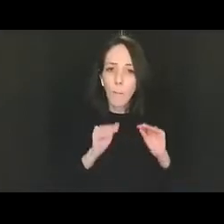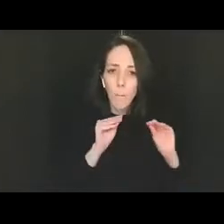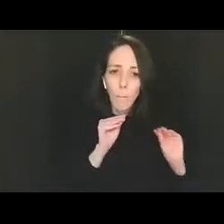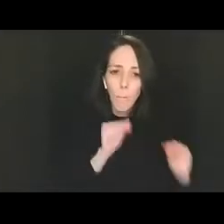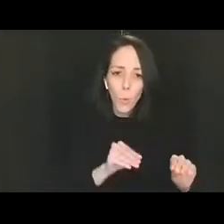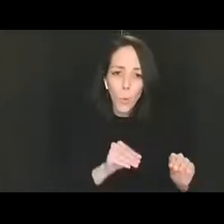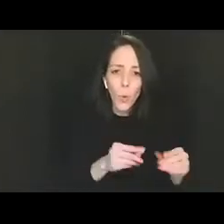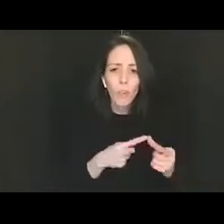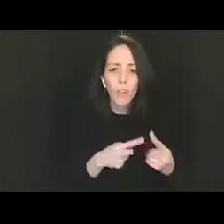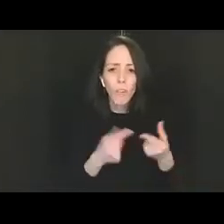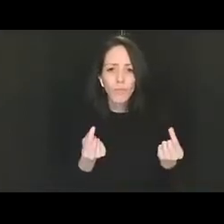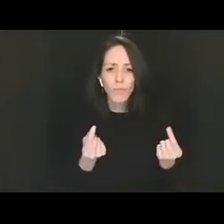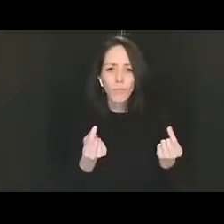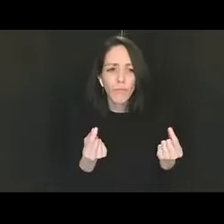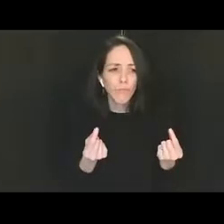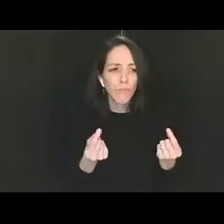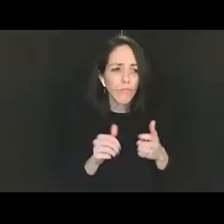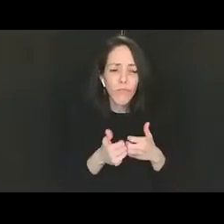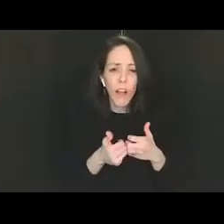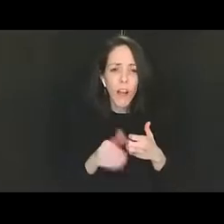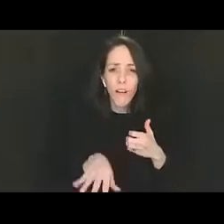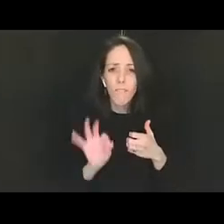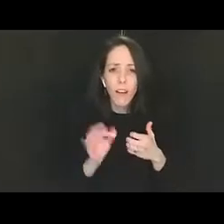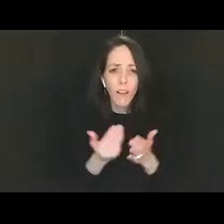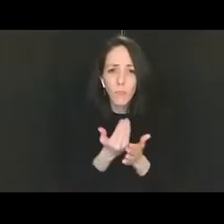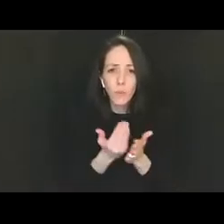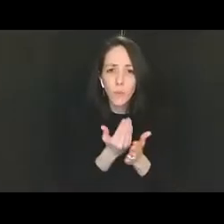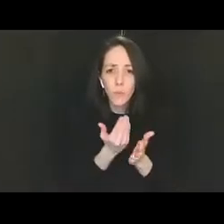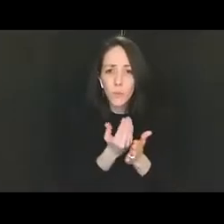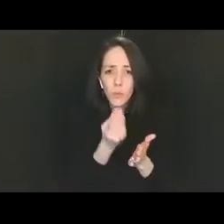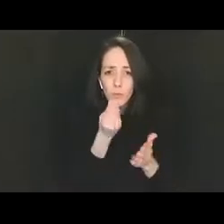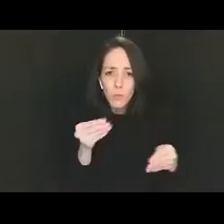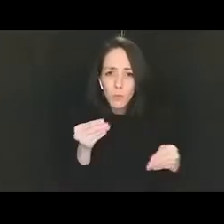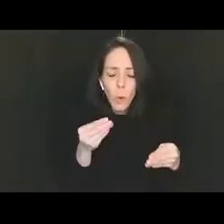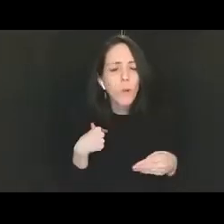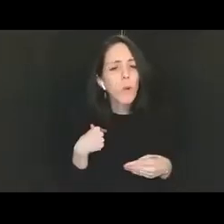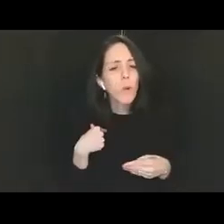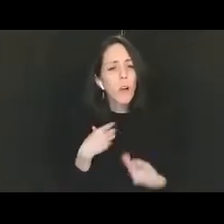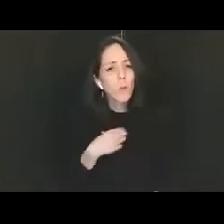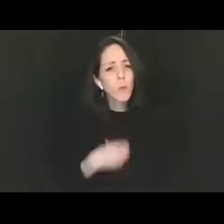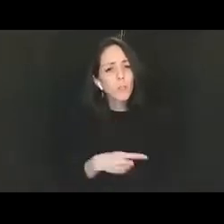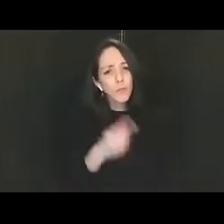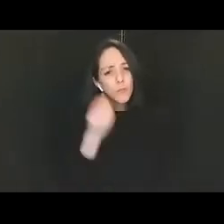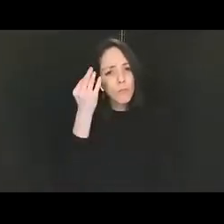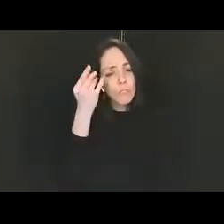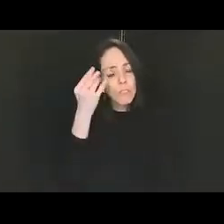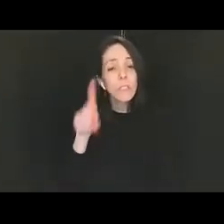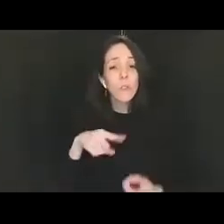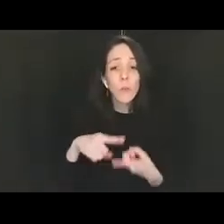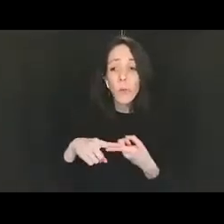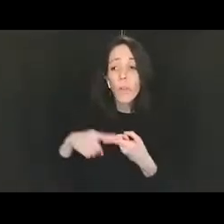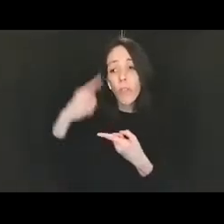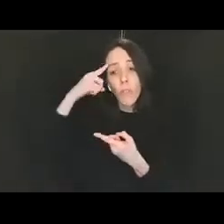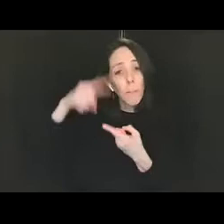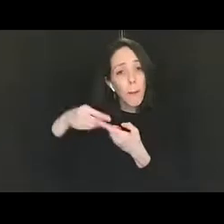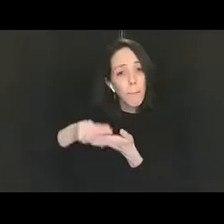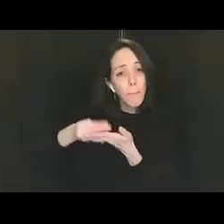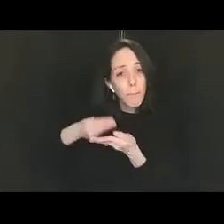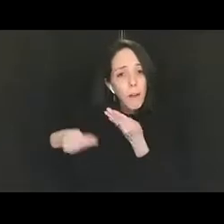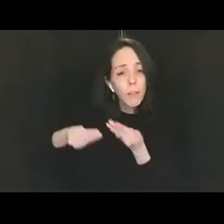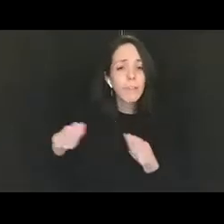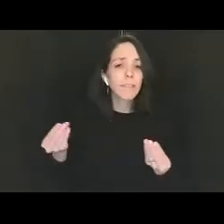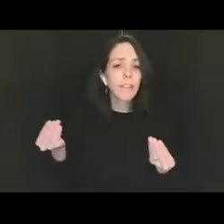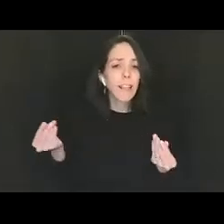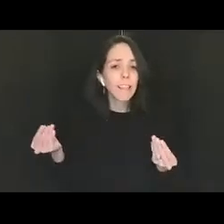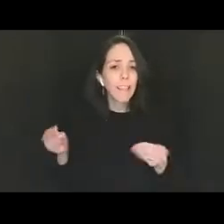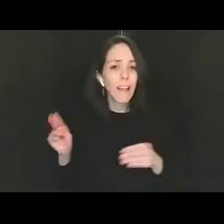just some things to look at when we're looking at budgeting and you know, things for land use and transportation